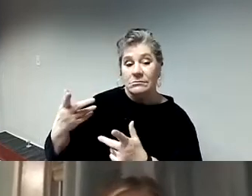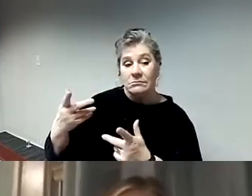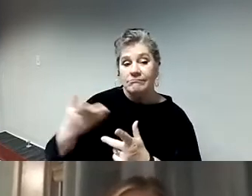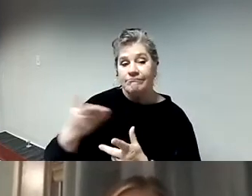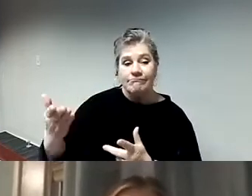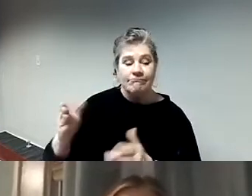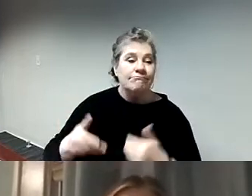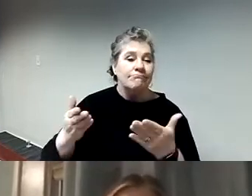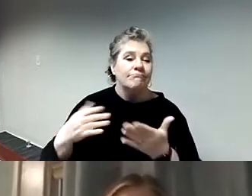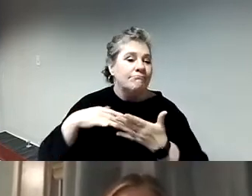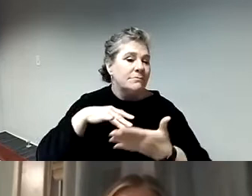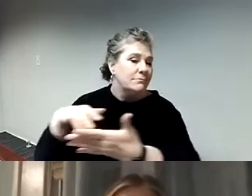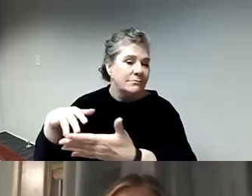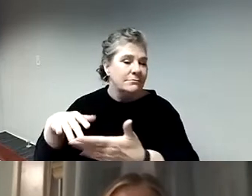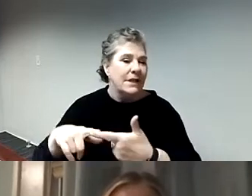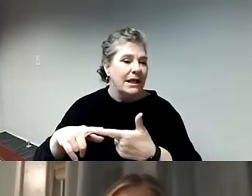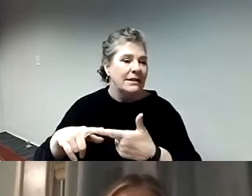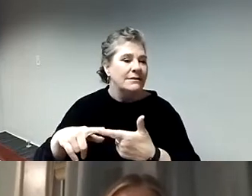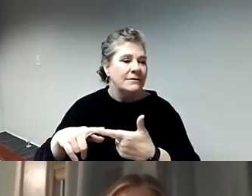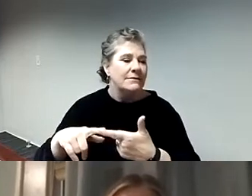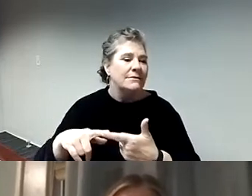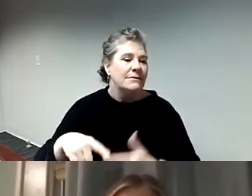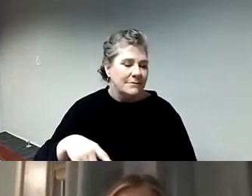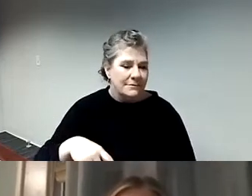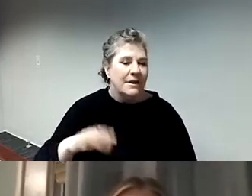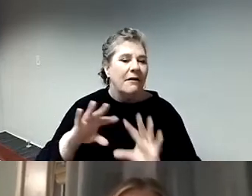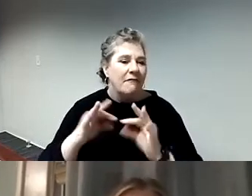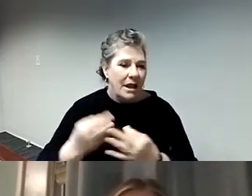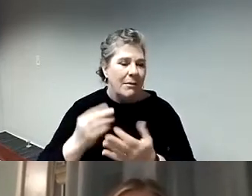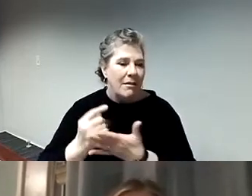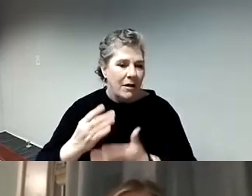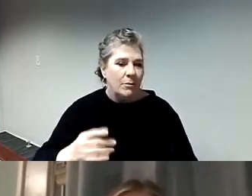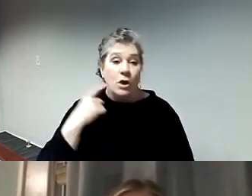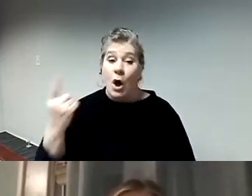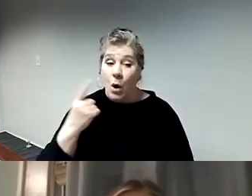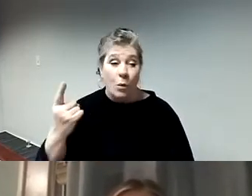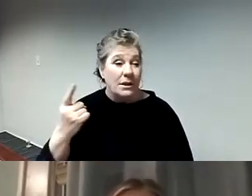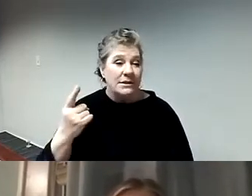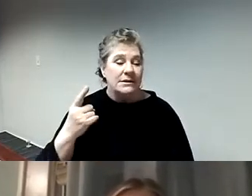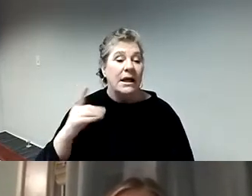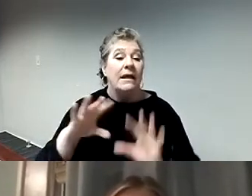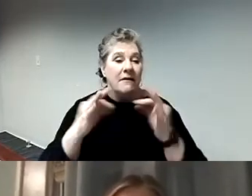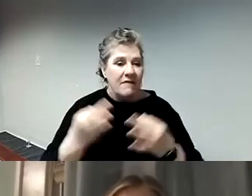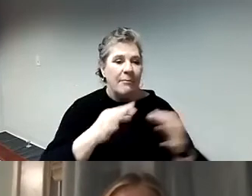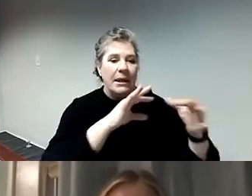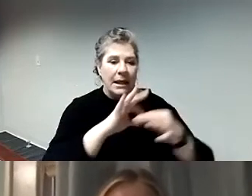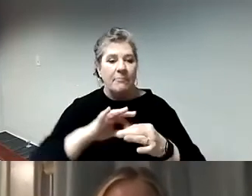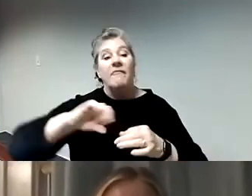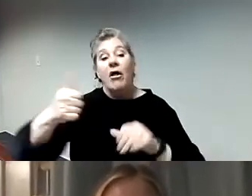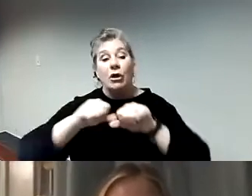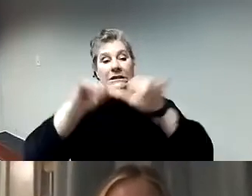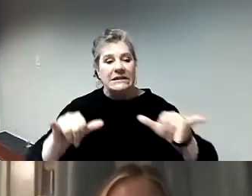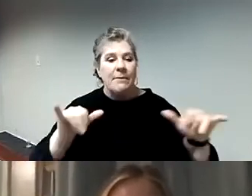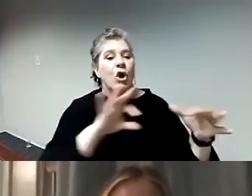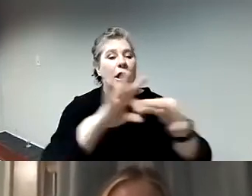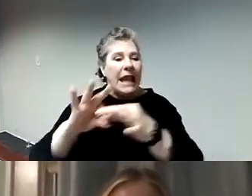things that we study as marriage and family therapists are looking at, we're always putting the family in the context of other systems.